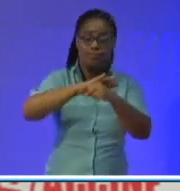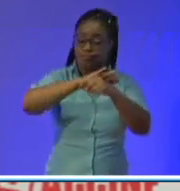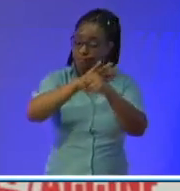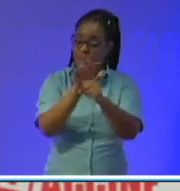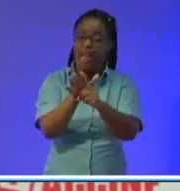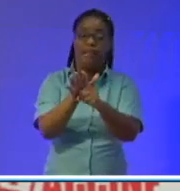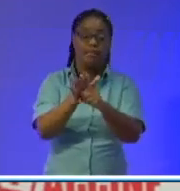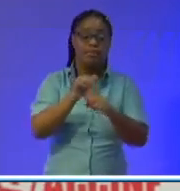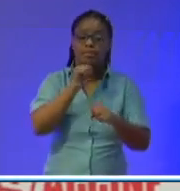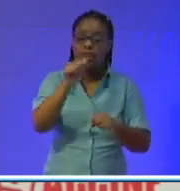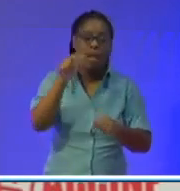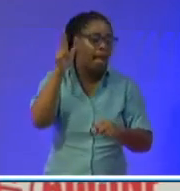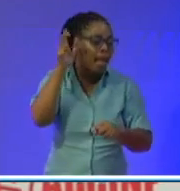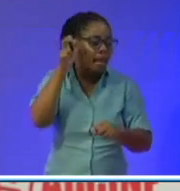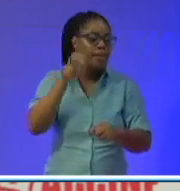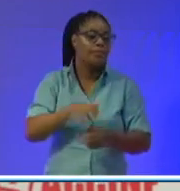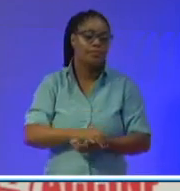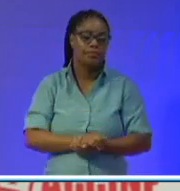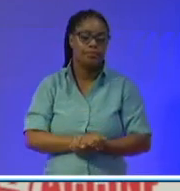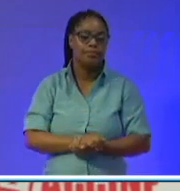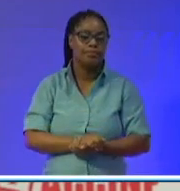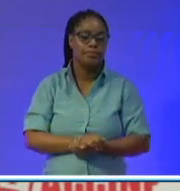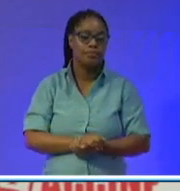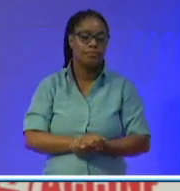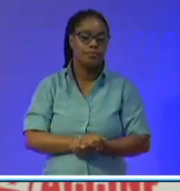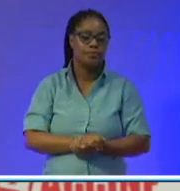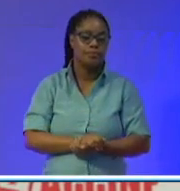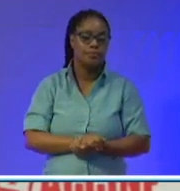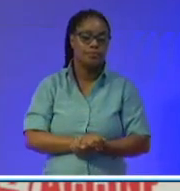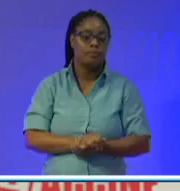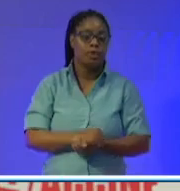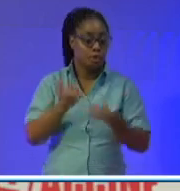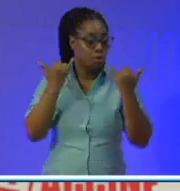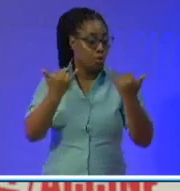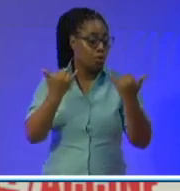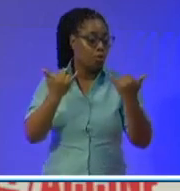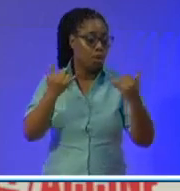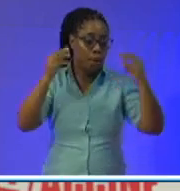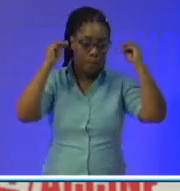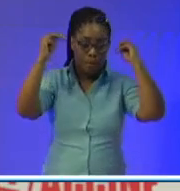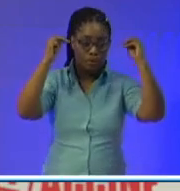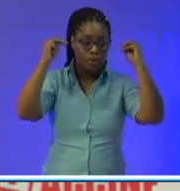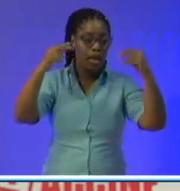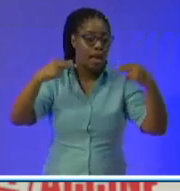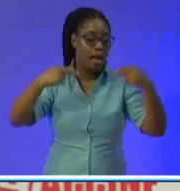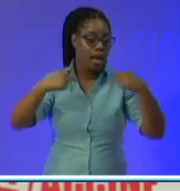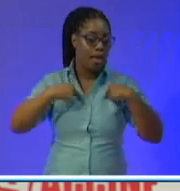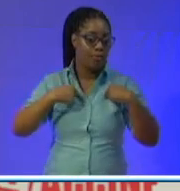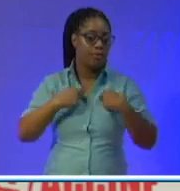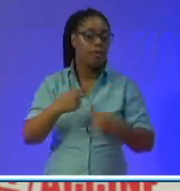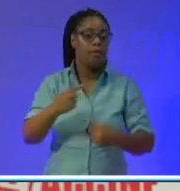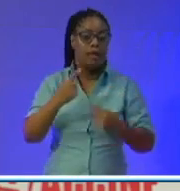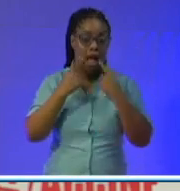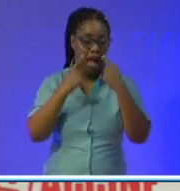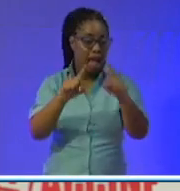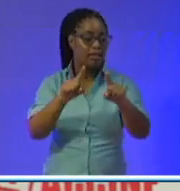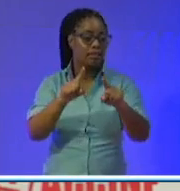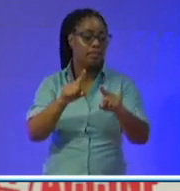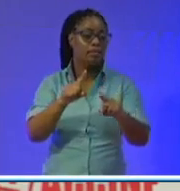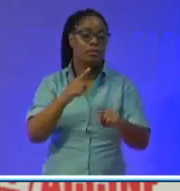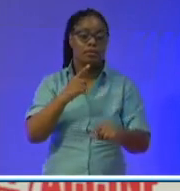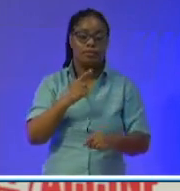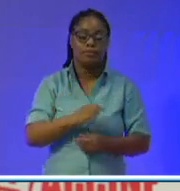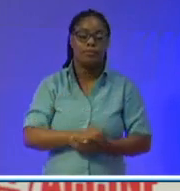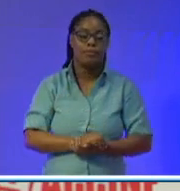the electronic database and the QR code system, as I have said a couple of times before, that